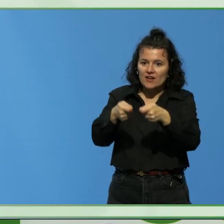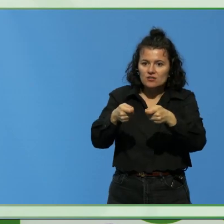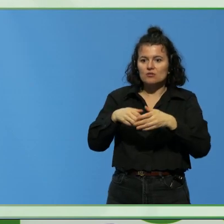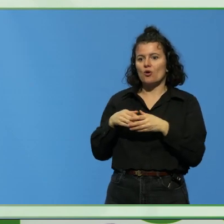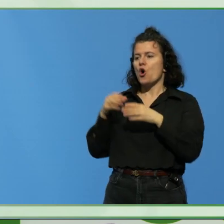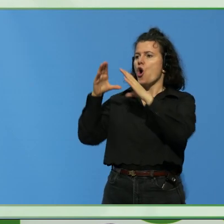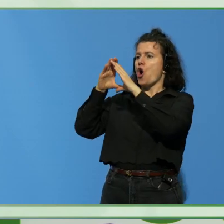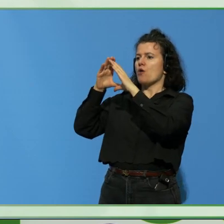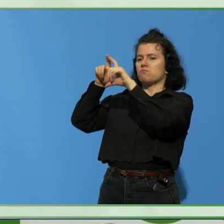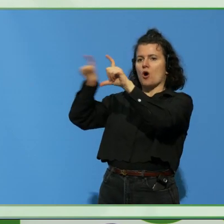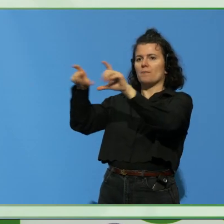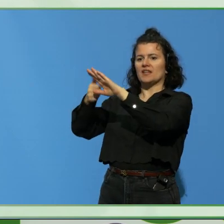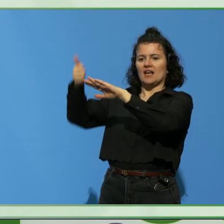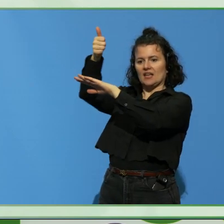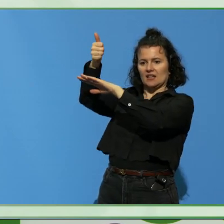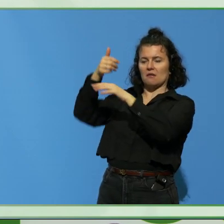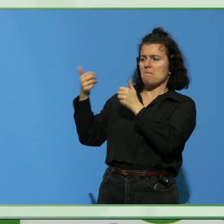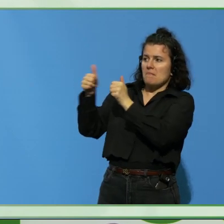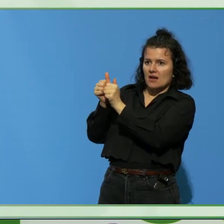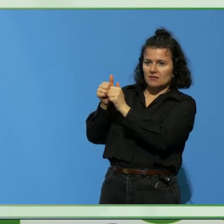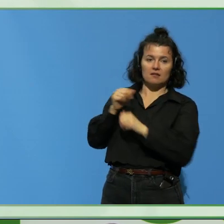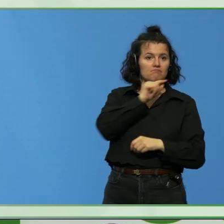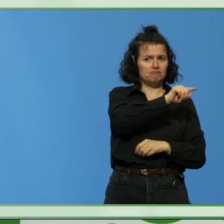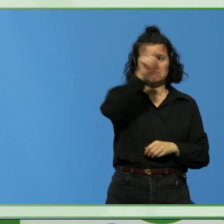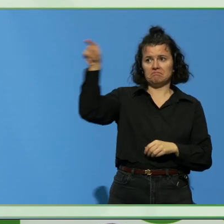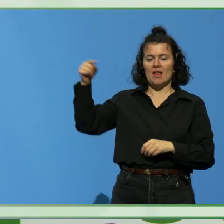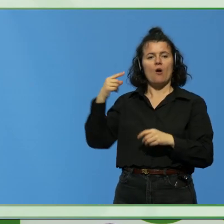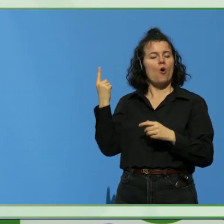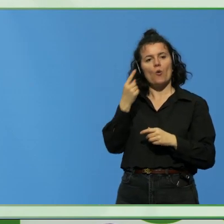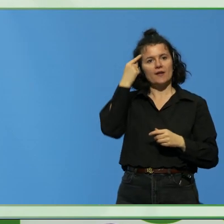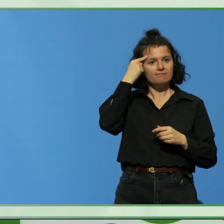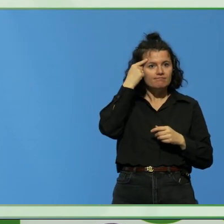partners, I try and weave this into their conversations.